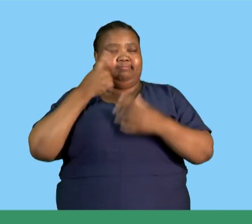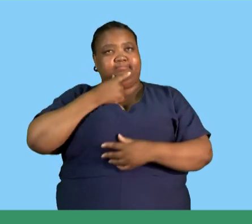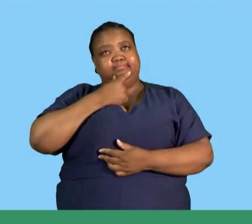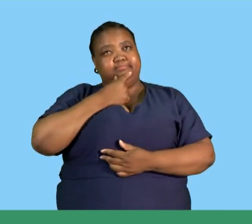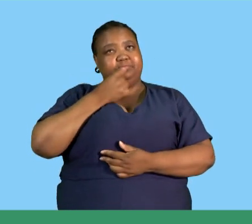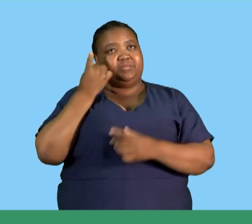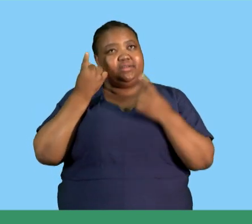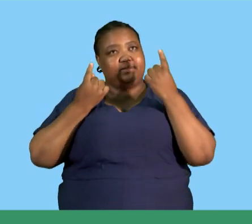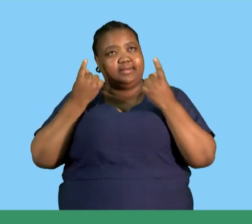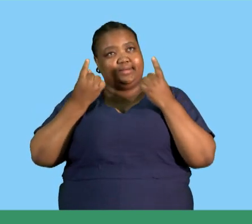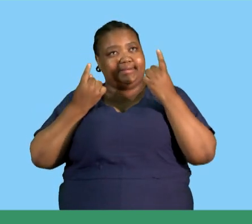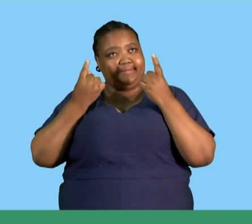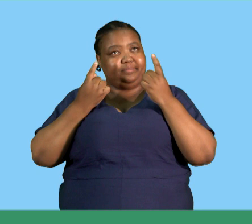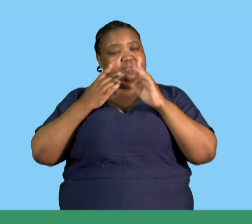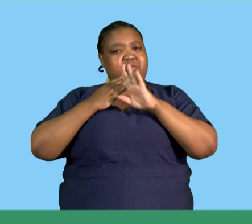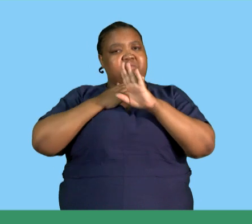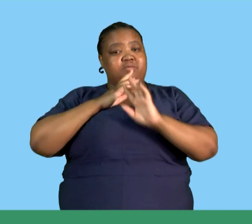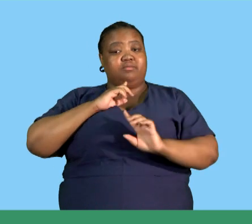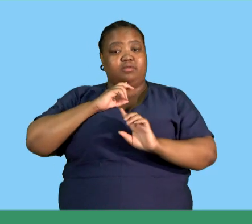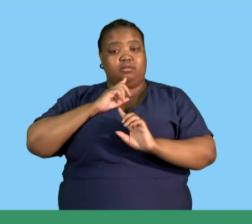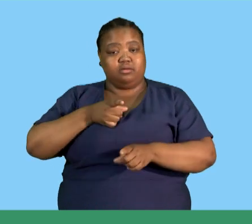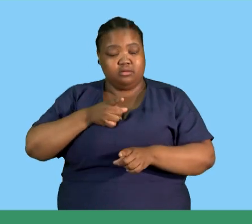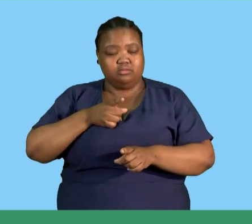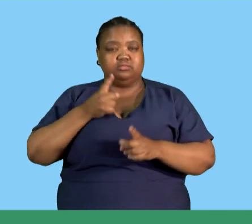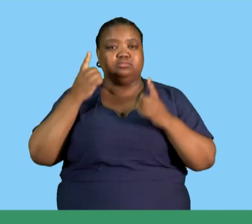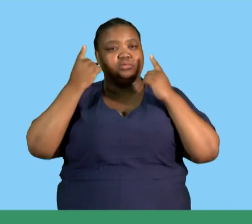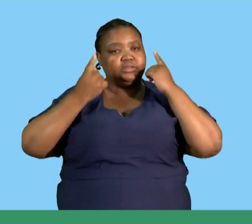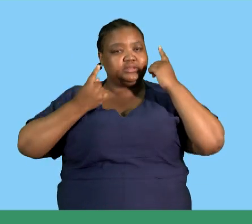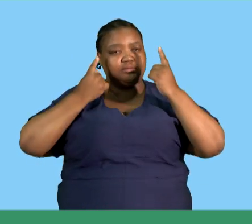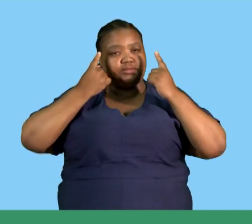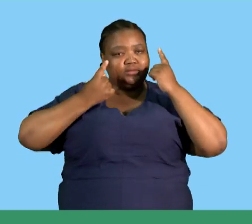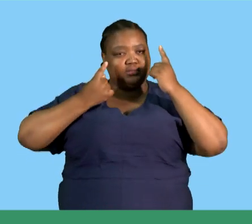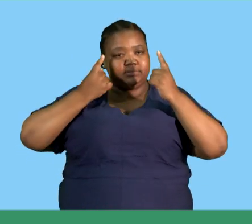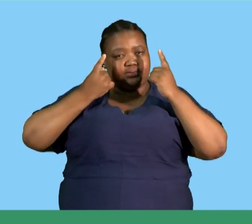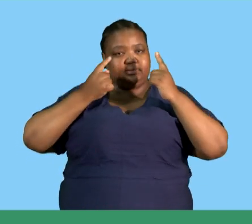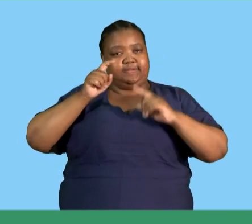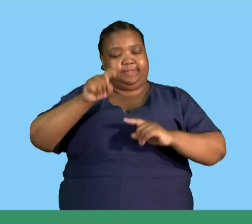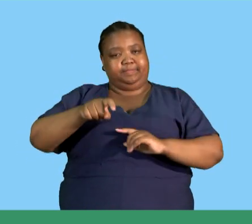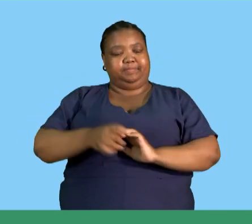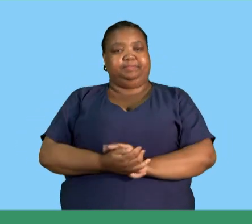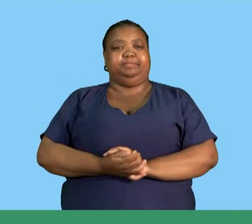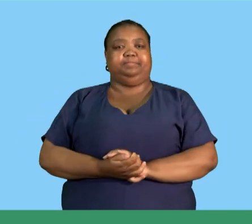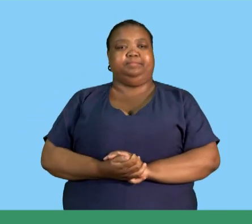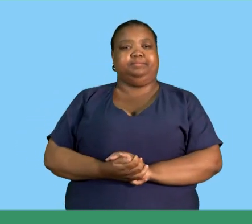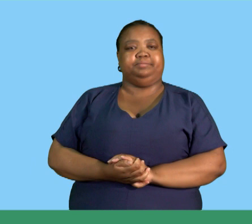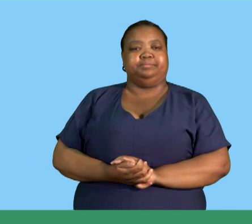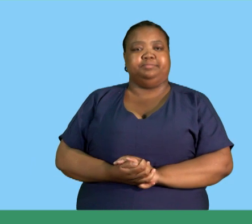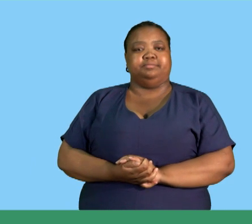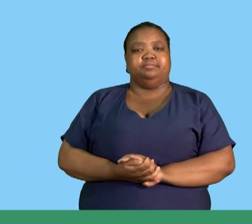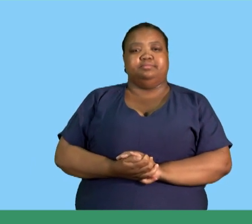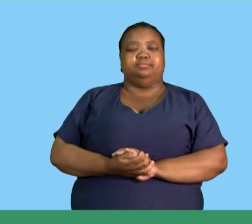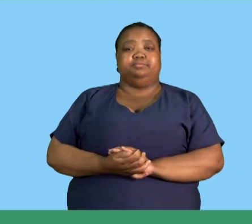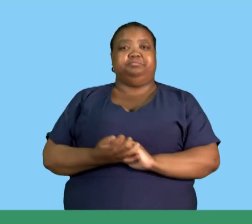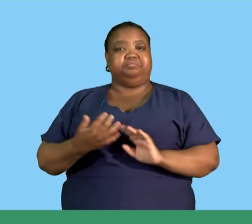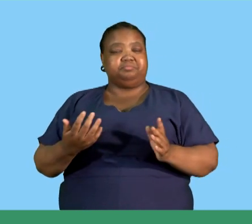in silence before responding. So you have to think it through first before you're giving out your answer or before you're giving out your